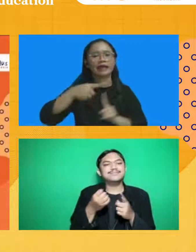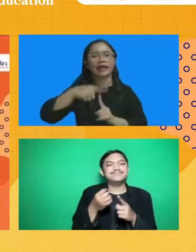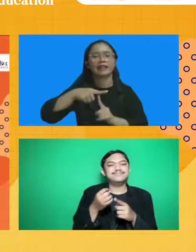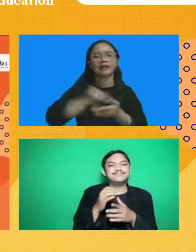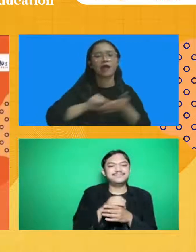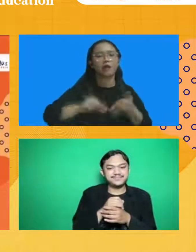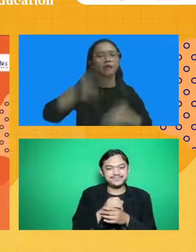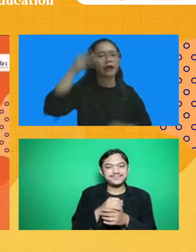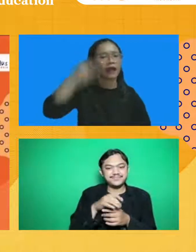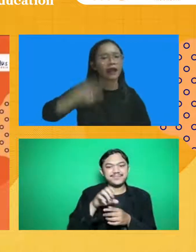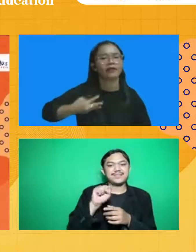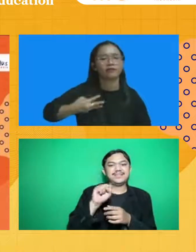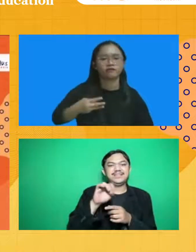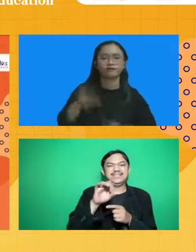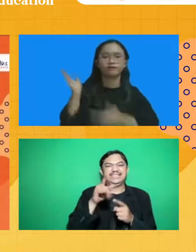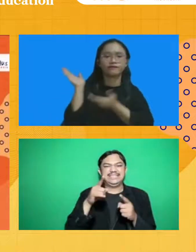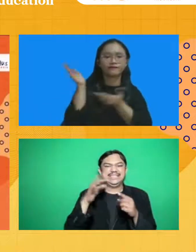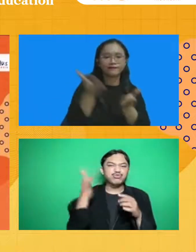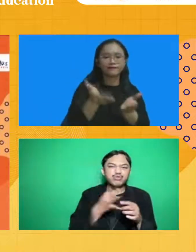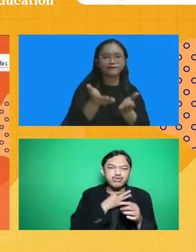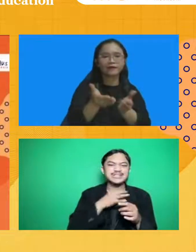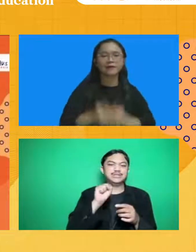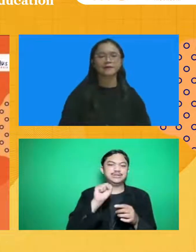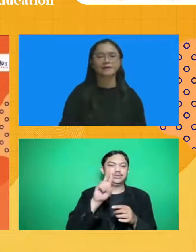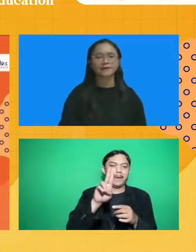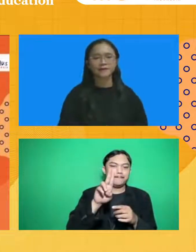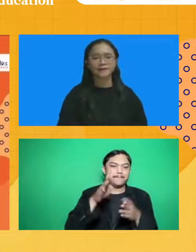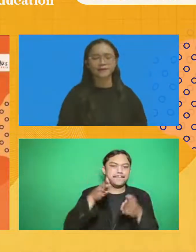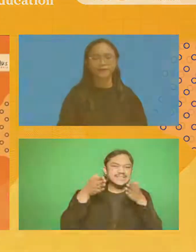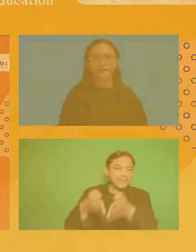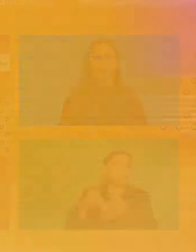protection in digital platforms. Ms. Ellen, over to you.